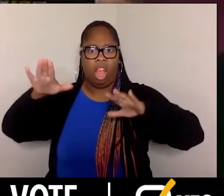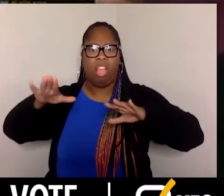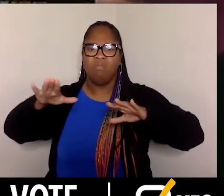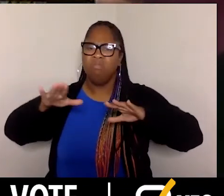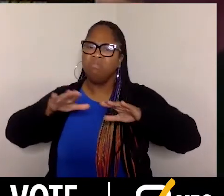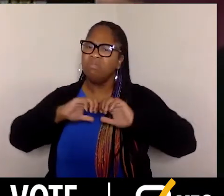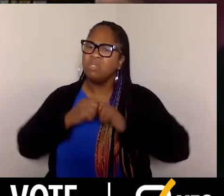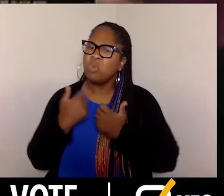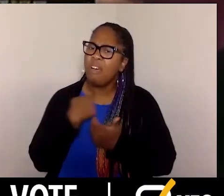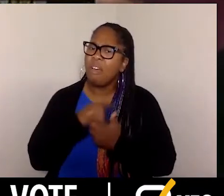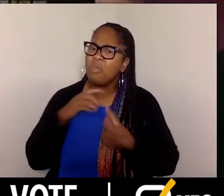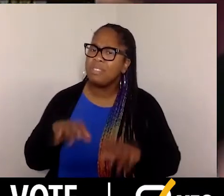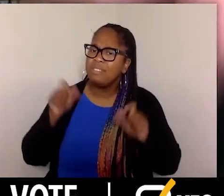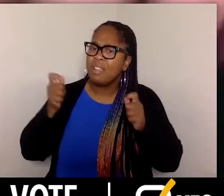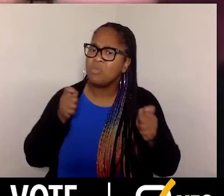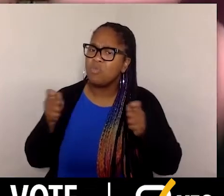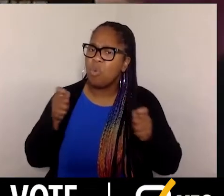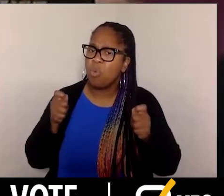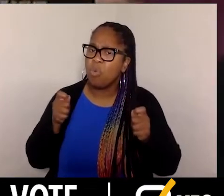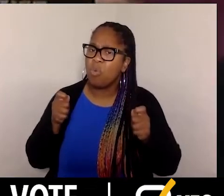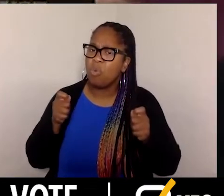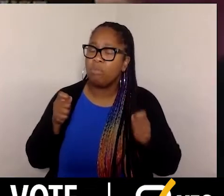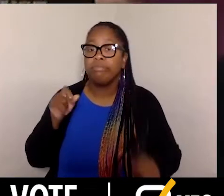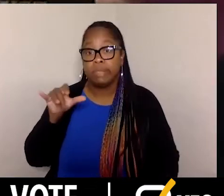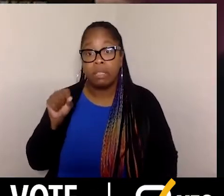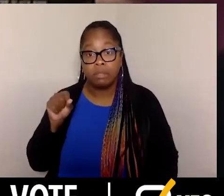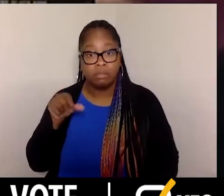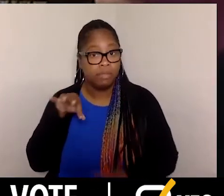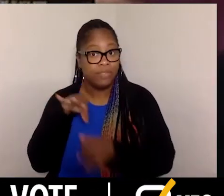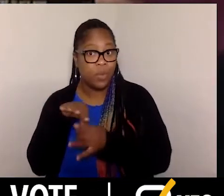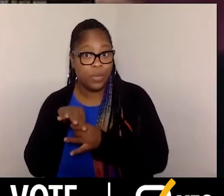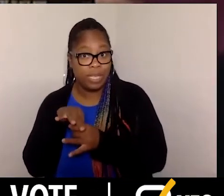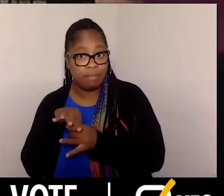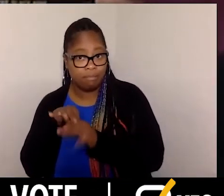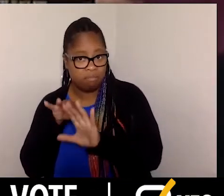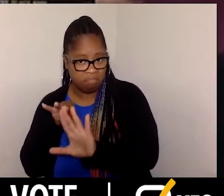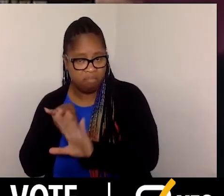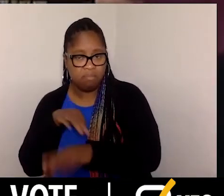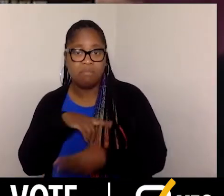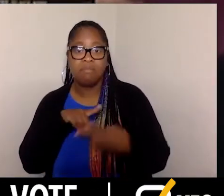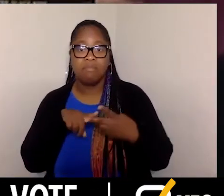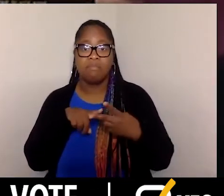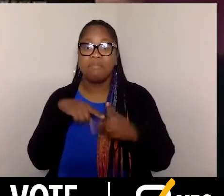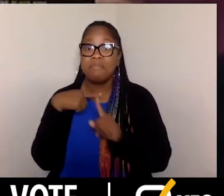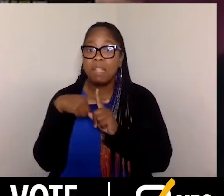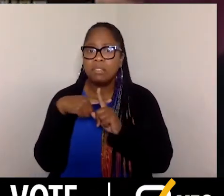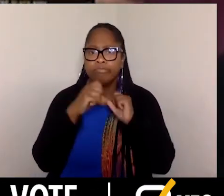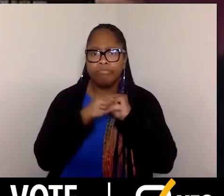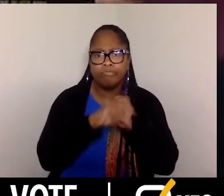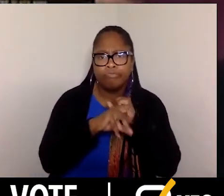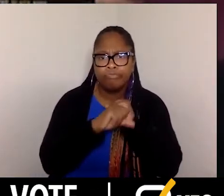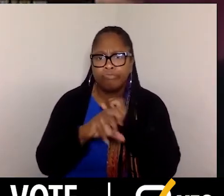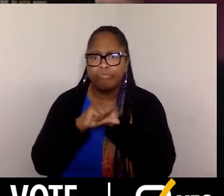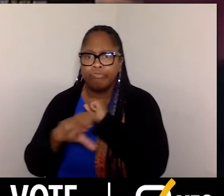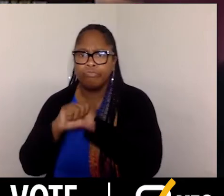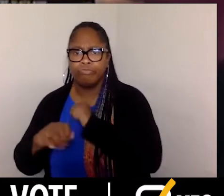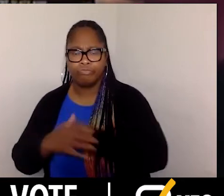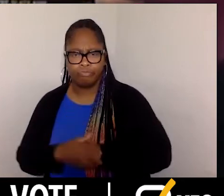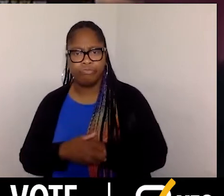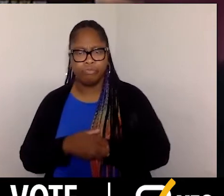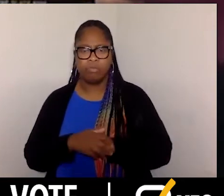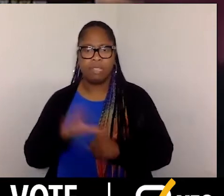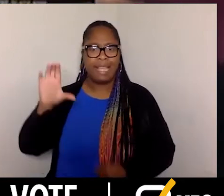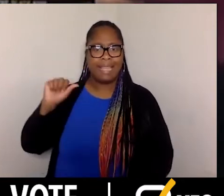control? Yes, by voting, but also by campaigning, by joining the